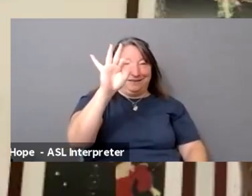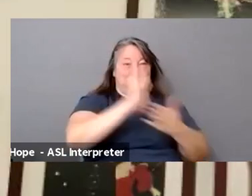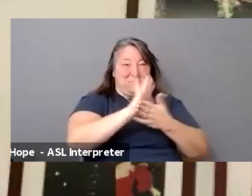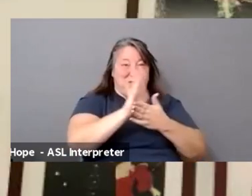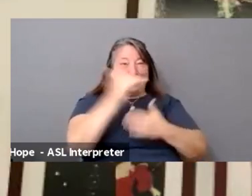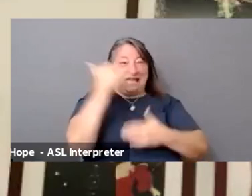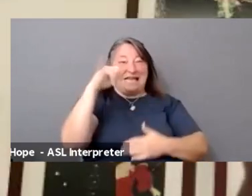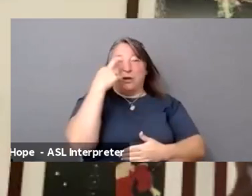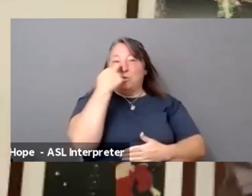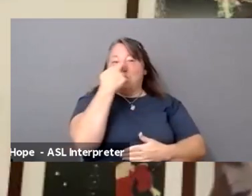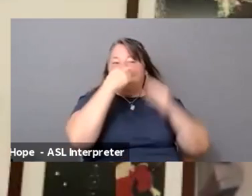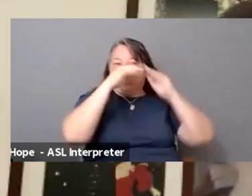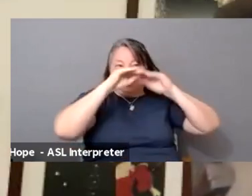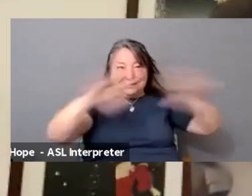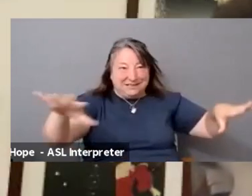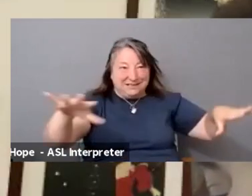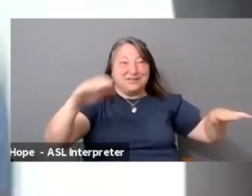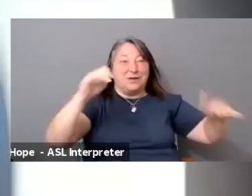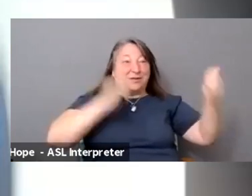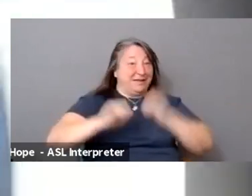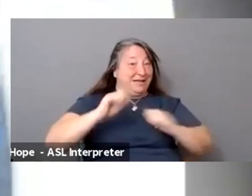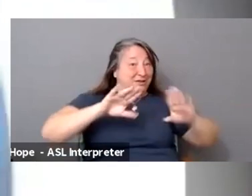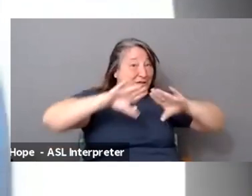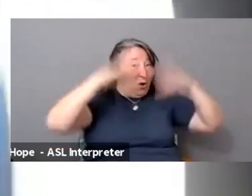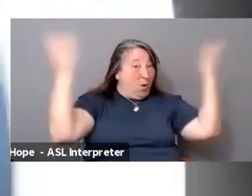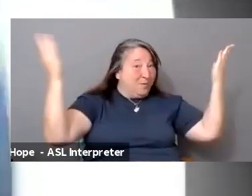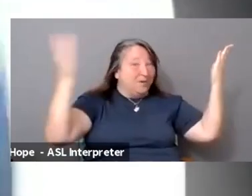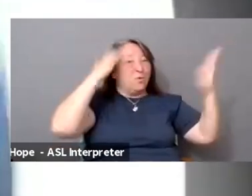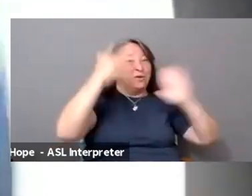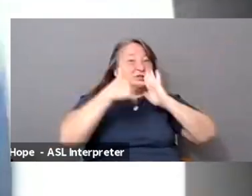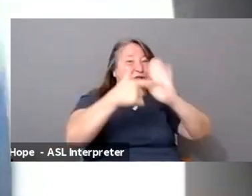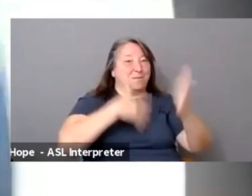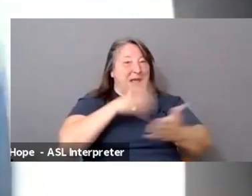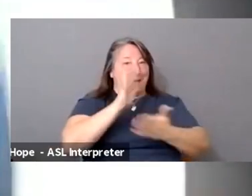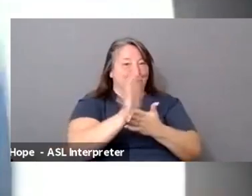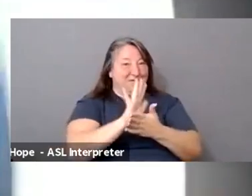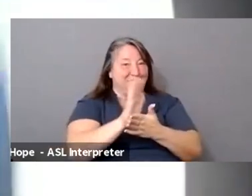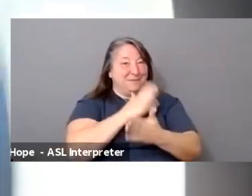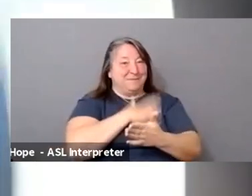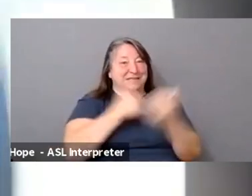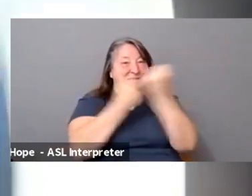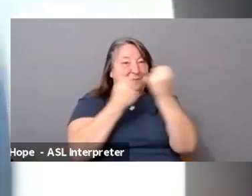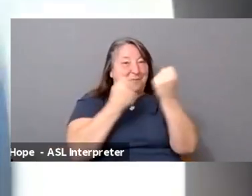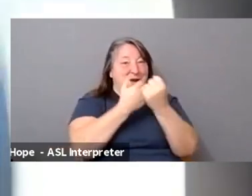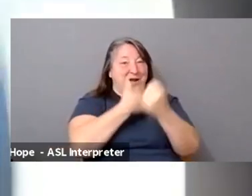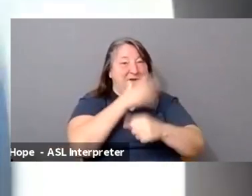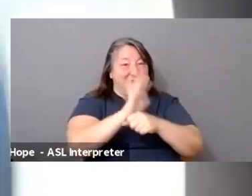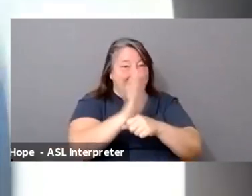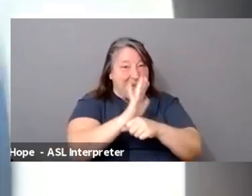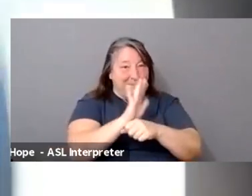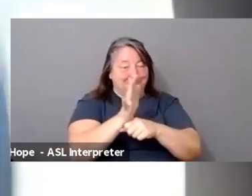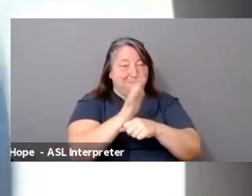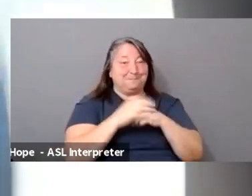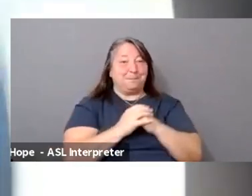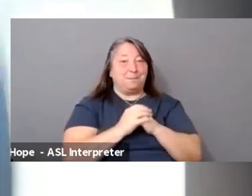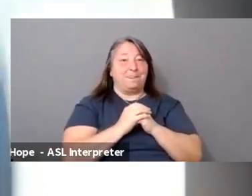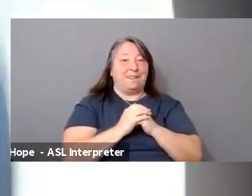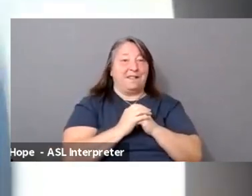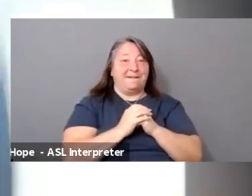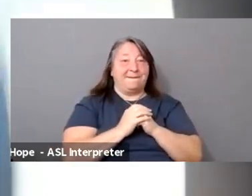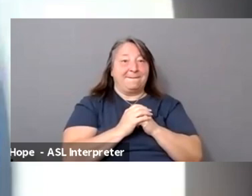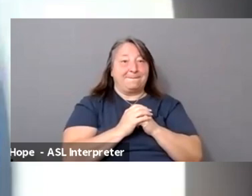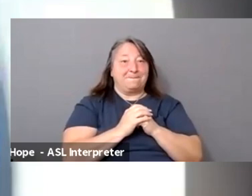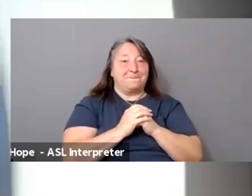in theaters that are open. So, you know, please support our film. We are also, I think,